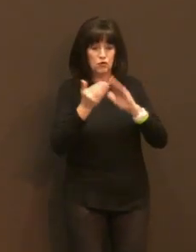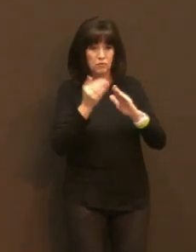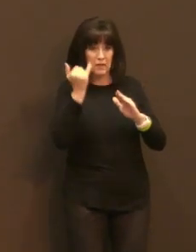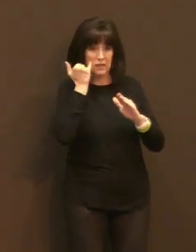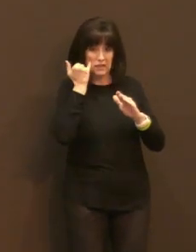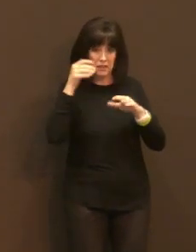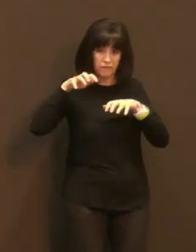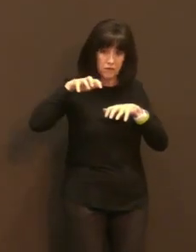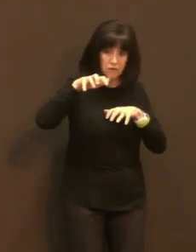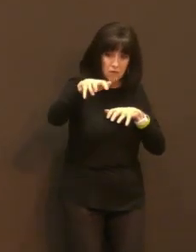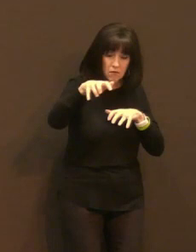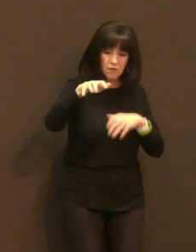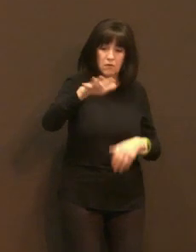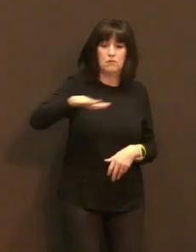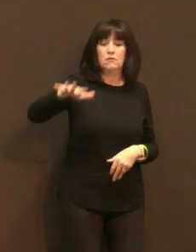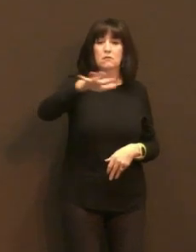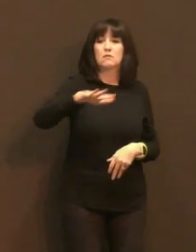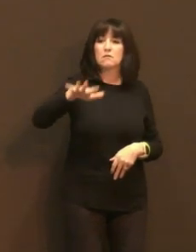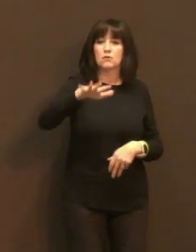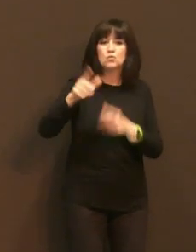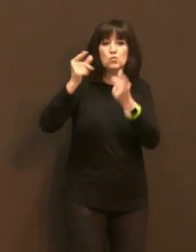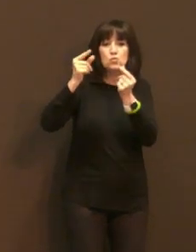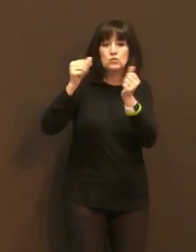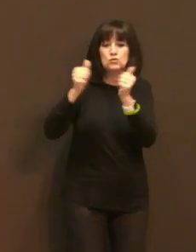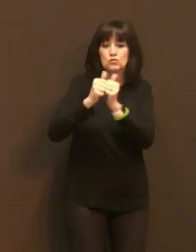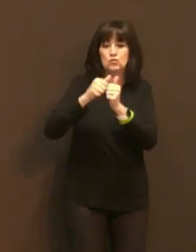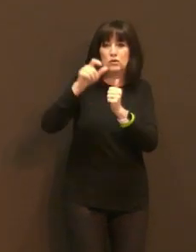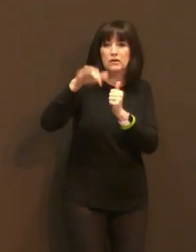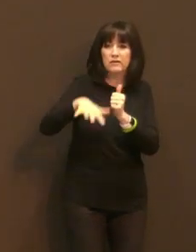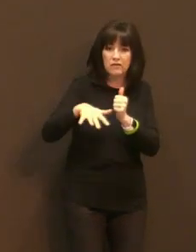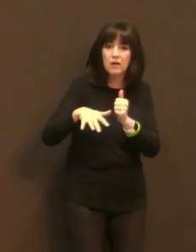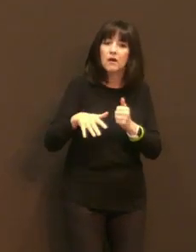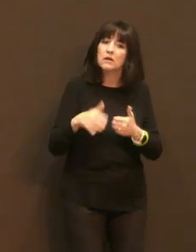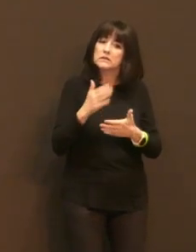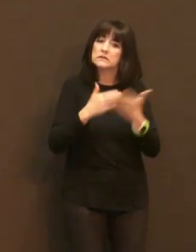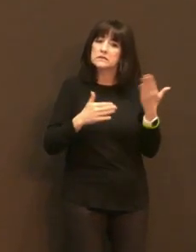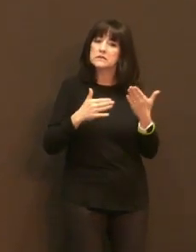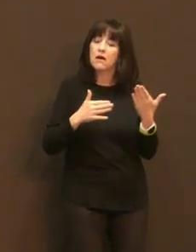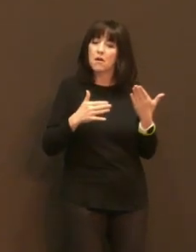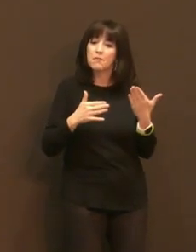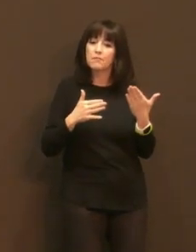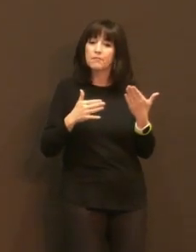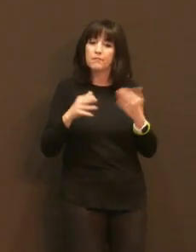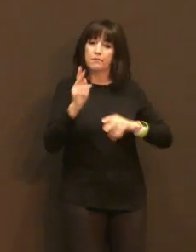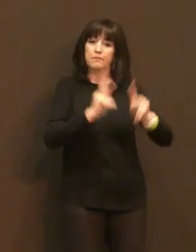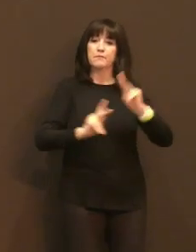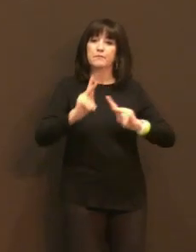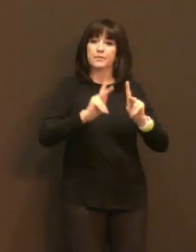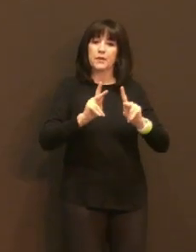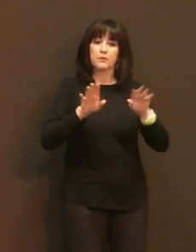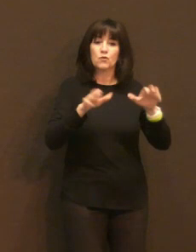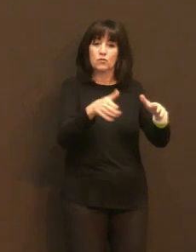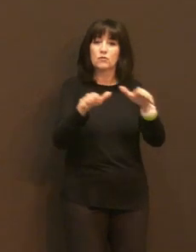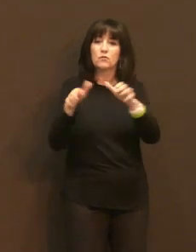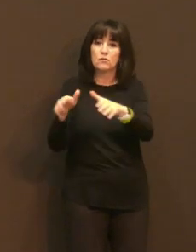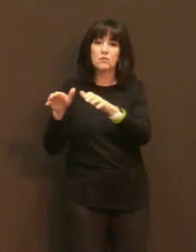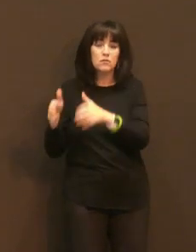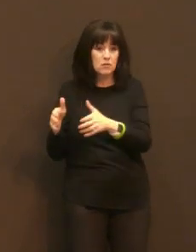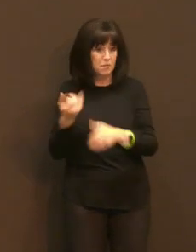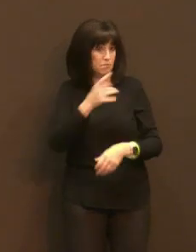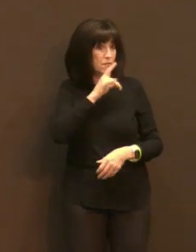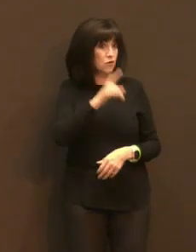populations that we've seen that have been hit hard by this pandemic. And again, adequate supply of